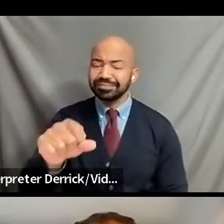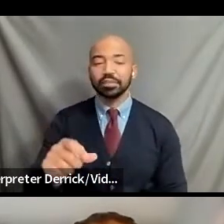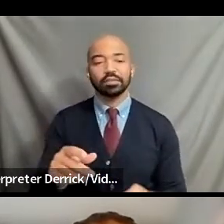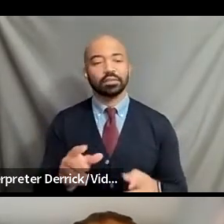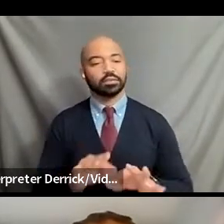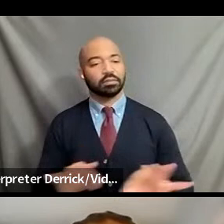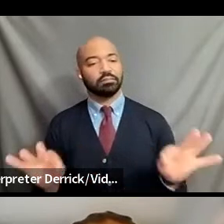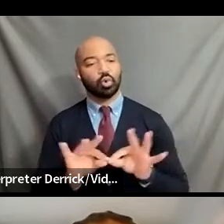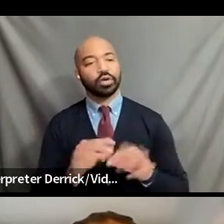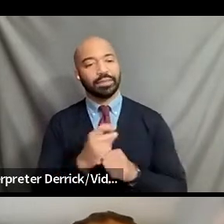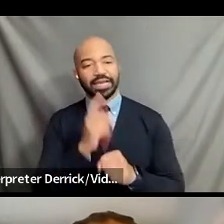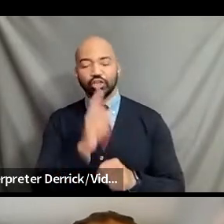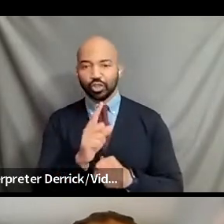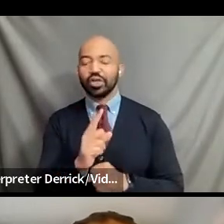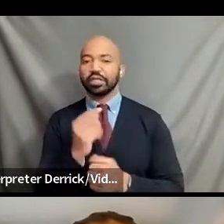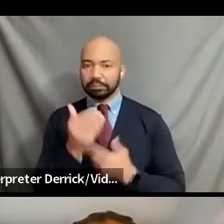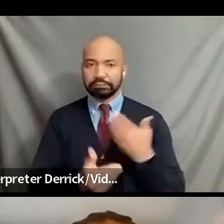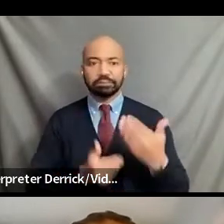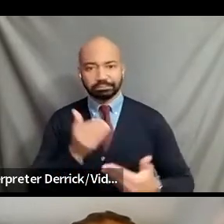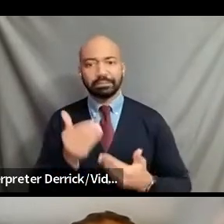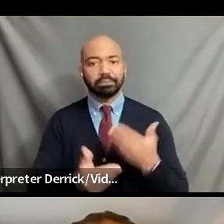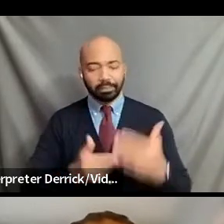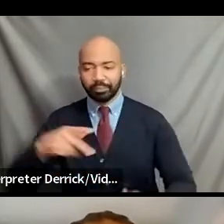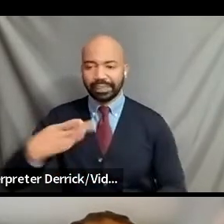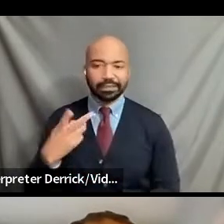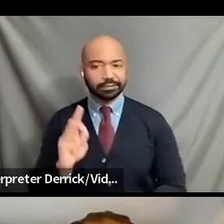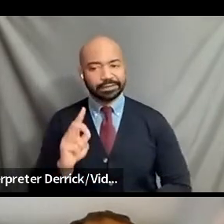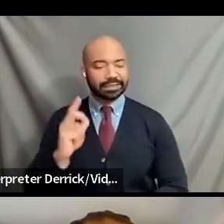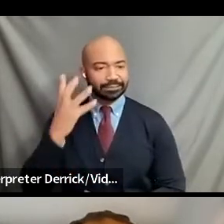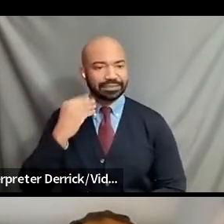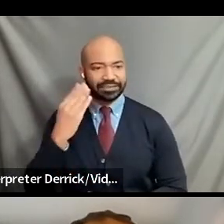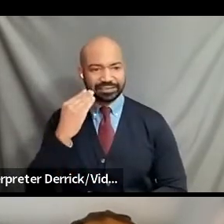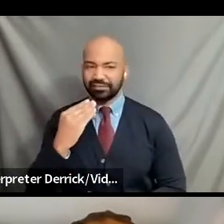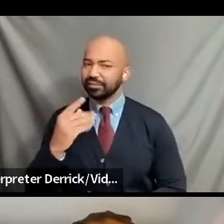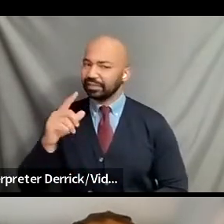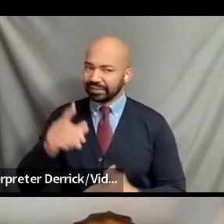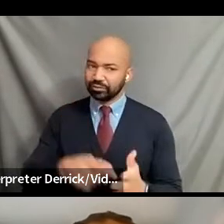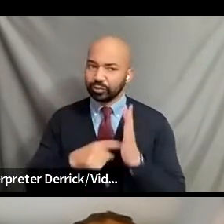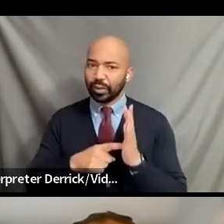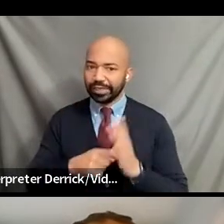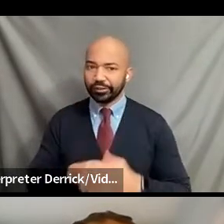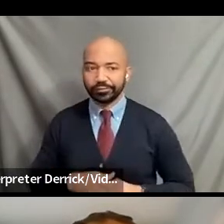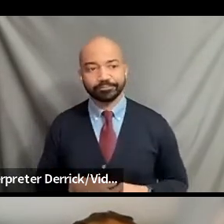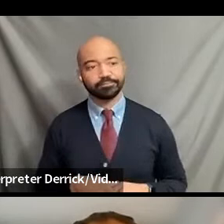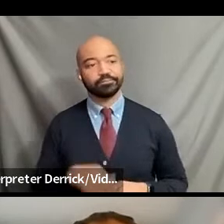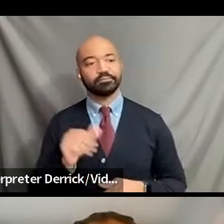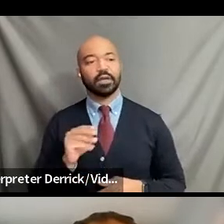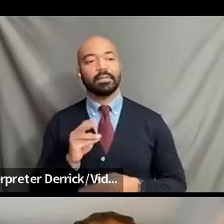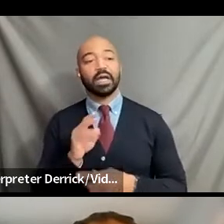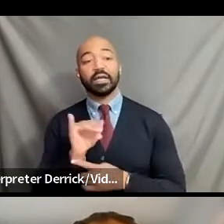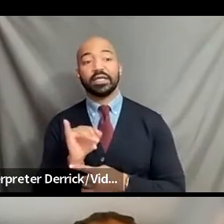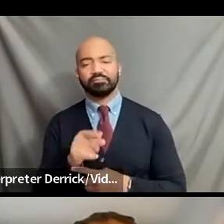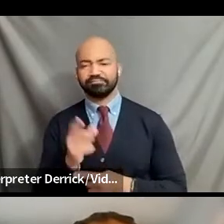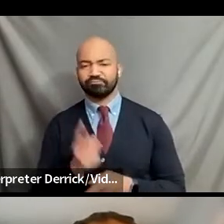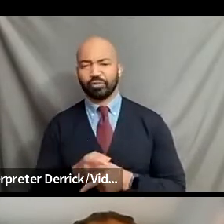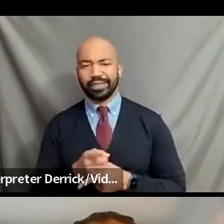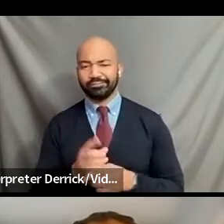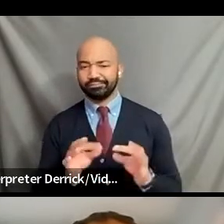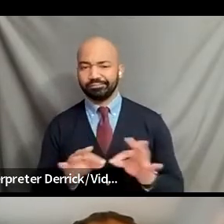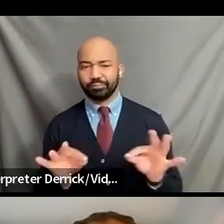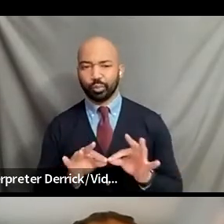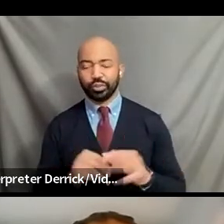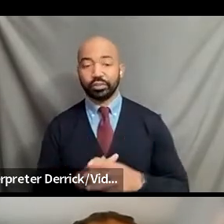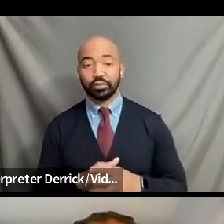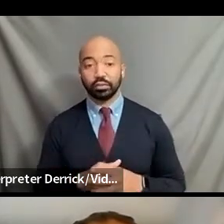to make it through the marathon that a PhD is. Yeah, I think it's really important what you said about feeling